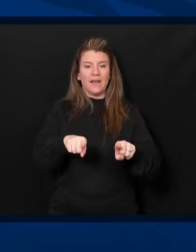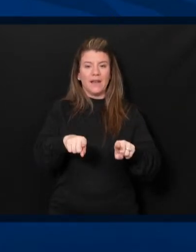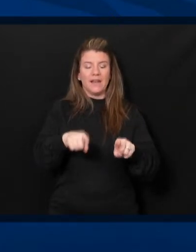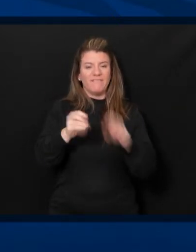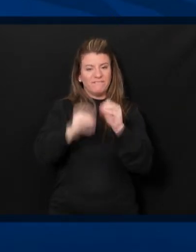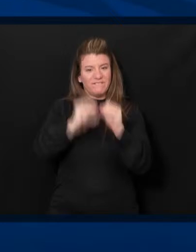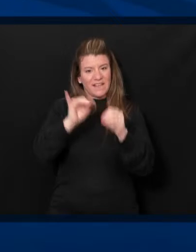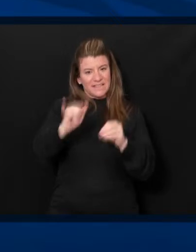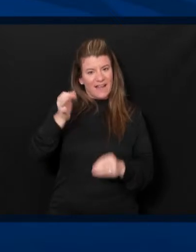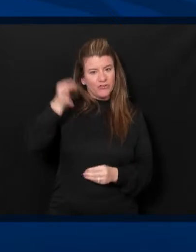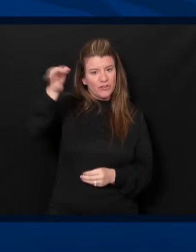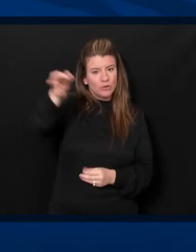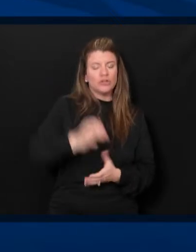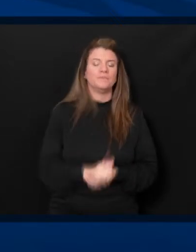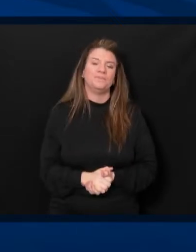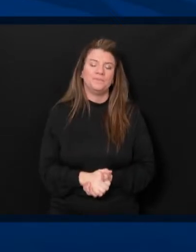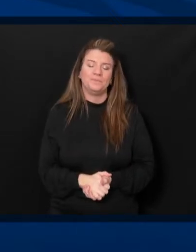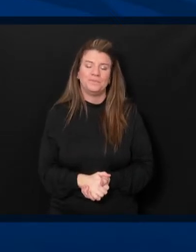that? Thank you.